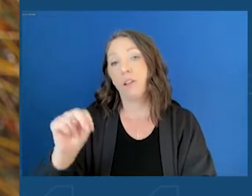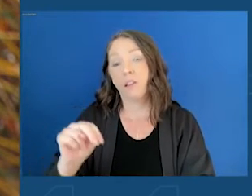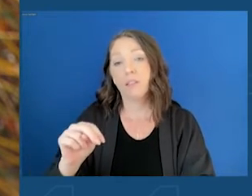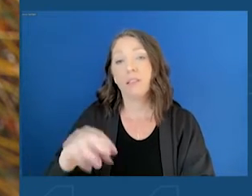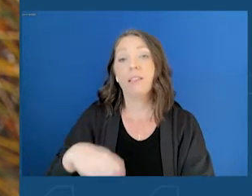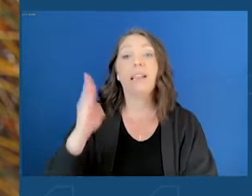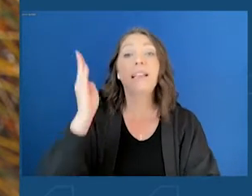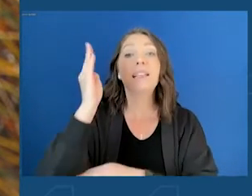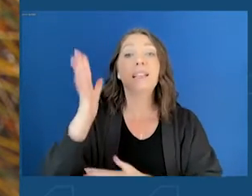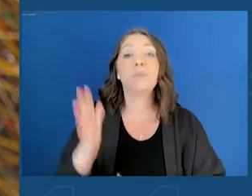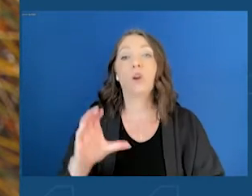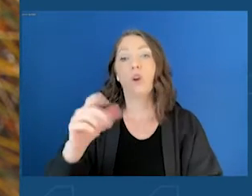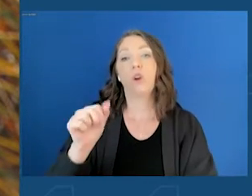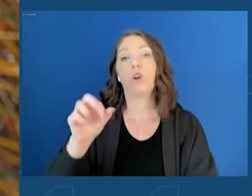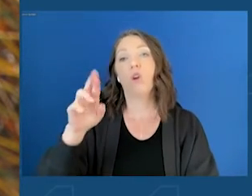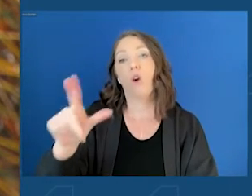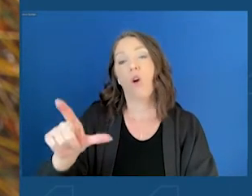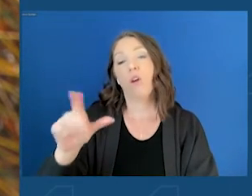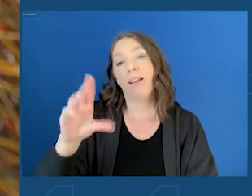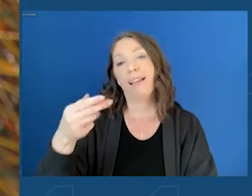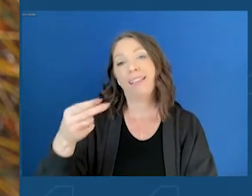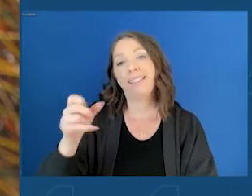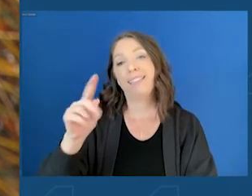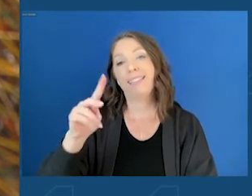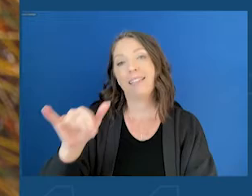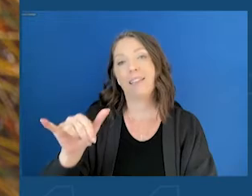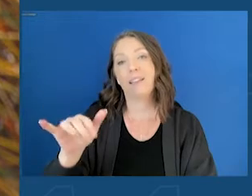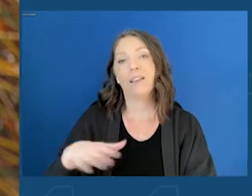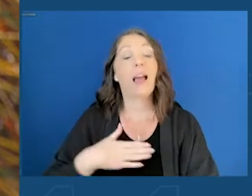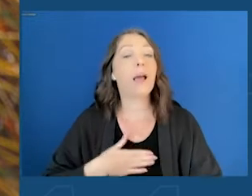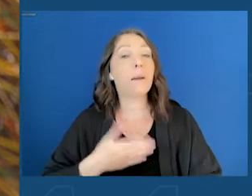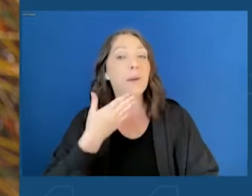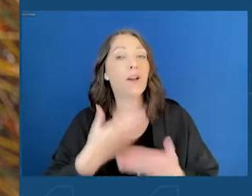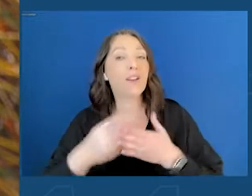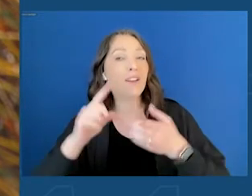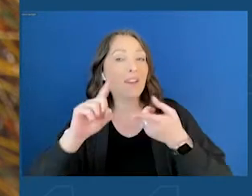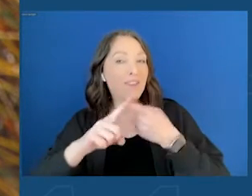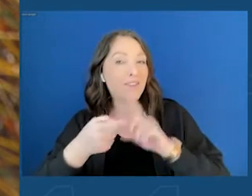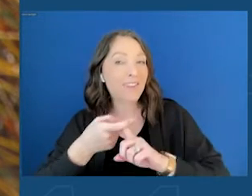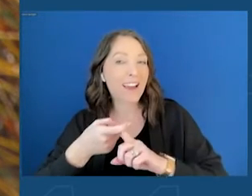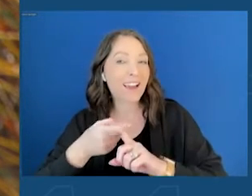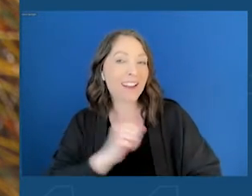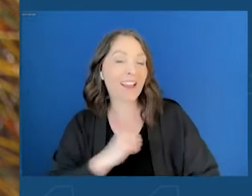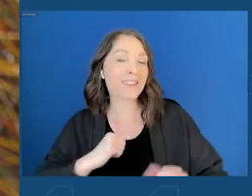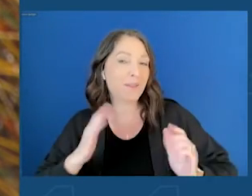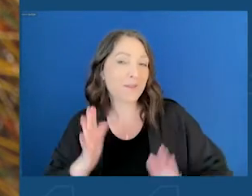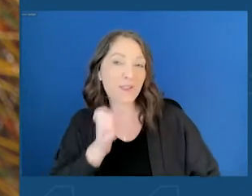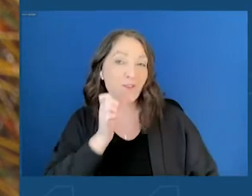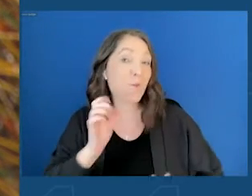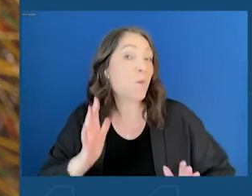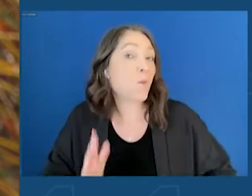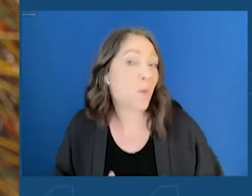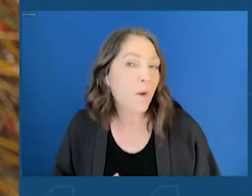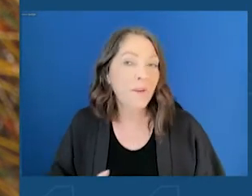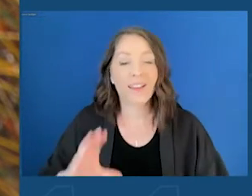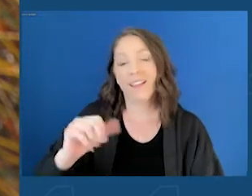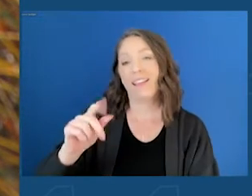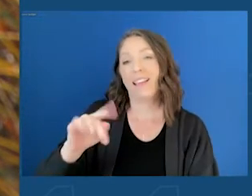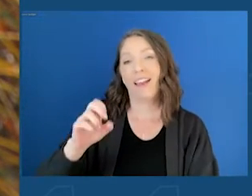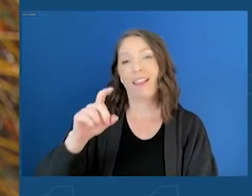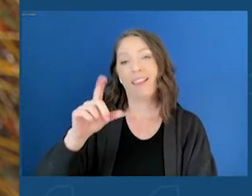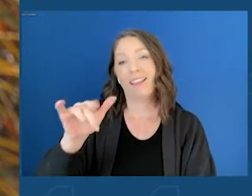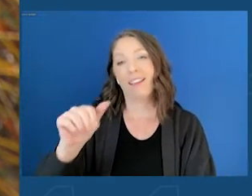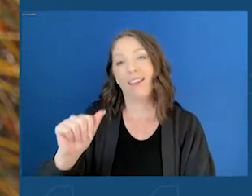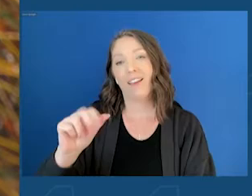Hastie, and to my good friends, Assemblywoman Catalina Cruz and Brooklyn's own Zelna Myrie, State